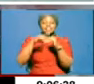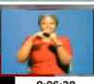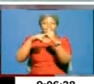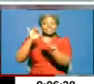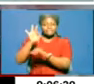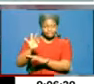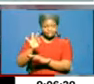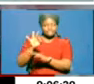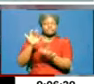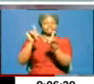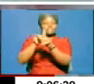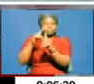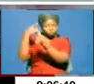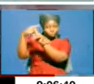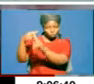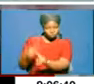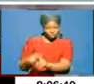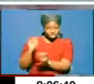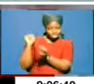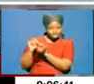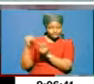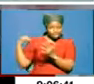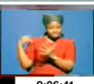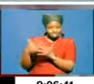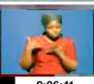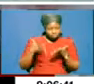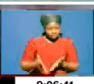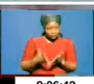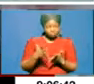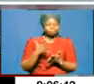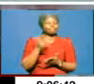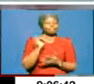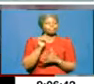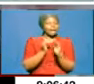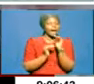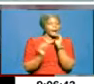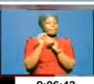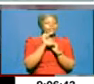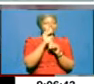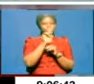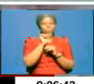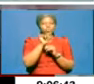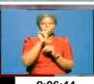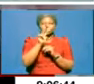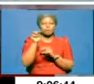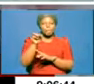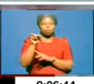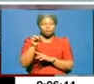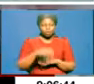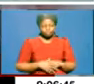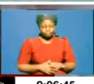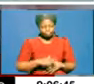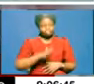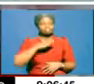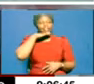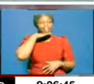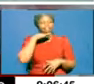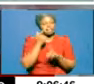225,663, while cumulative tests so far conducted are slightly over 2.2 million. The death toll has risen